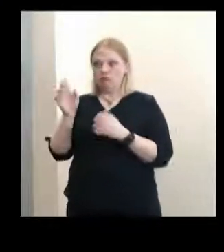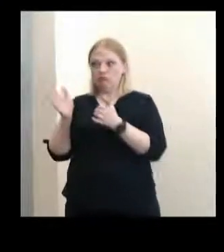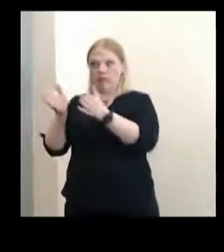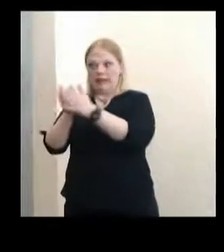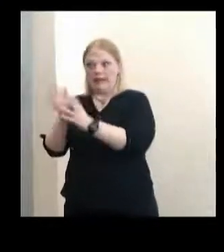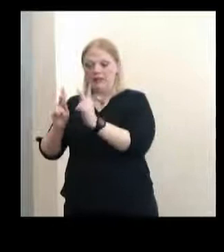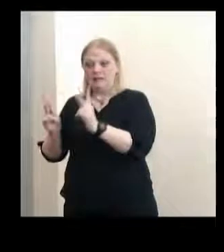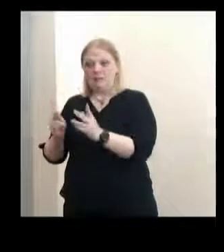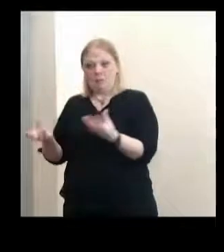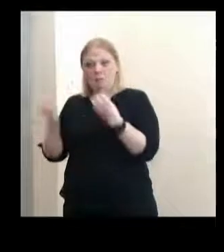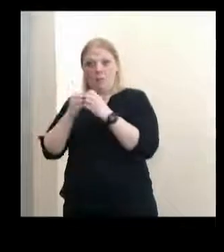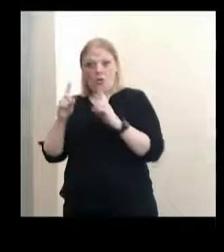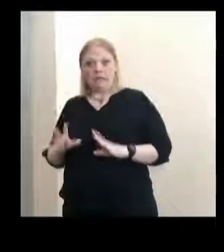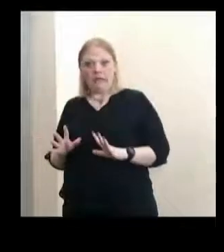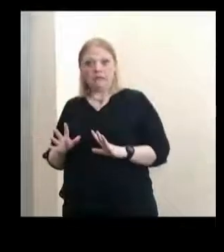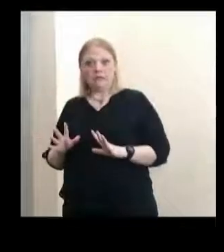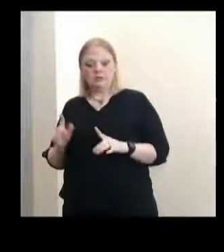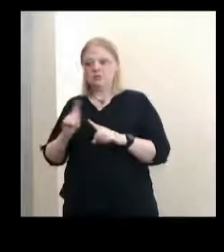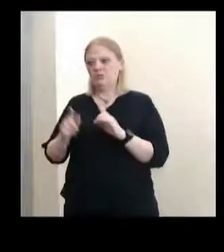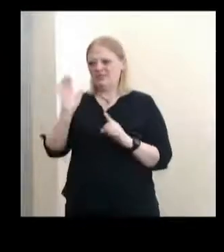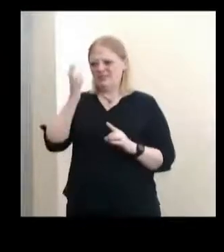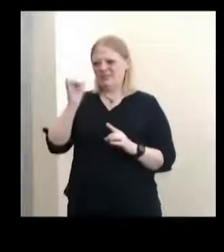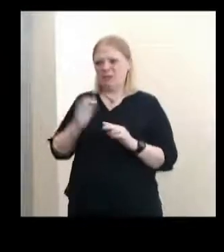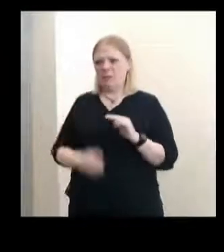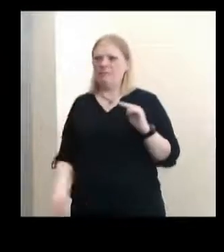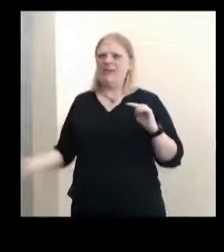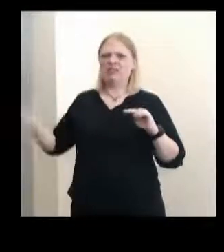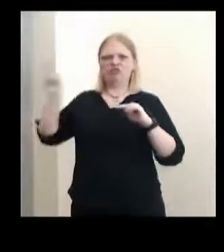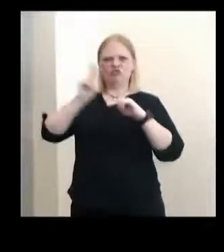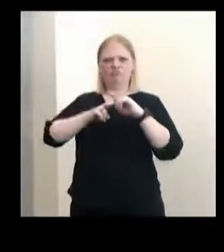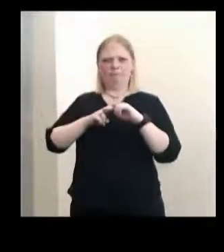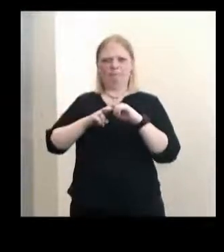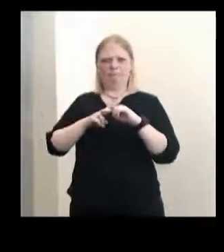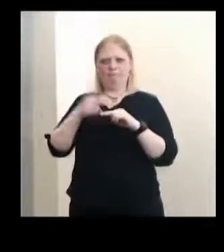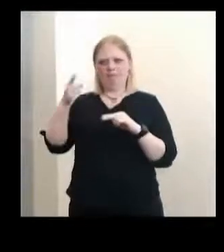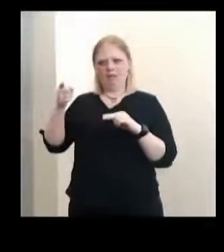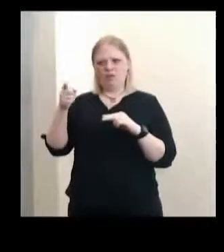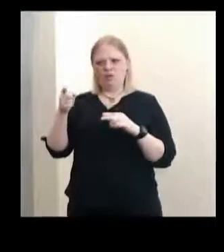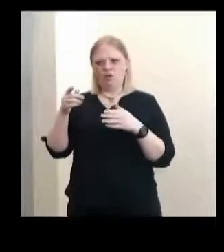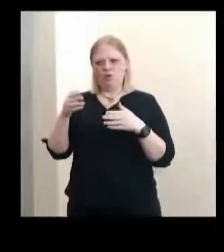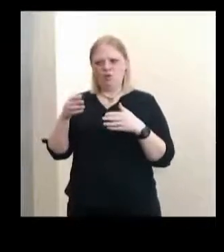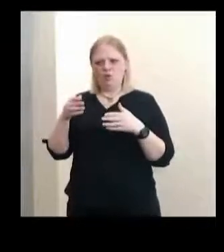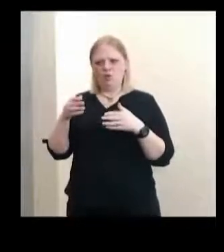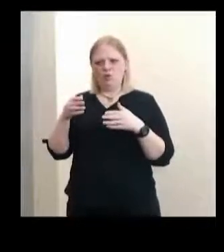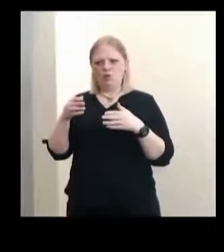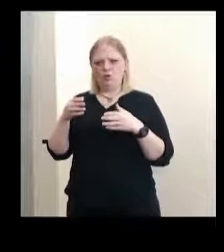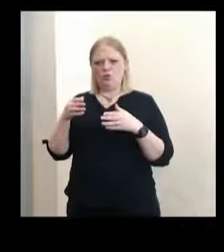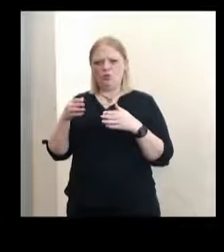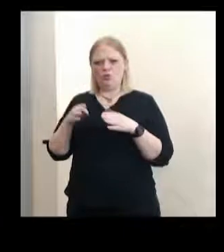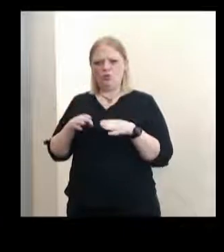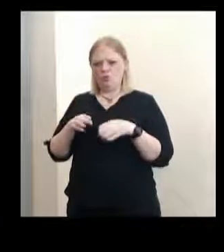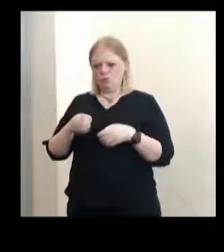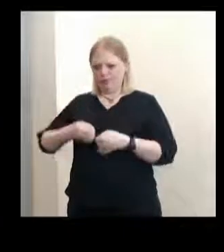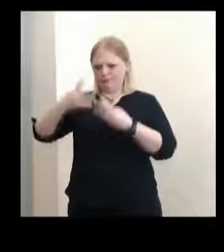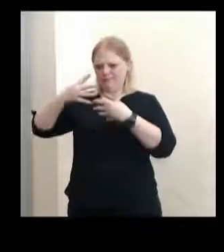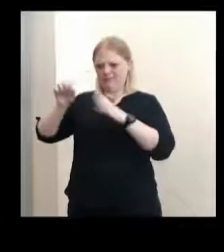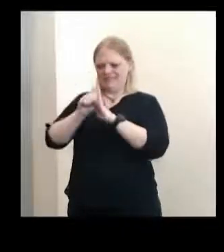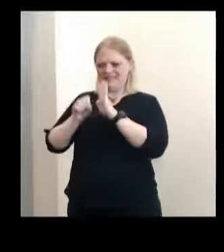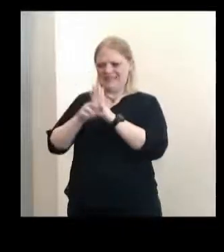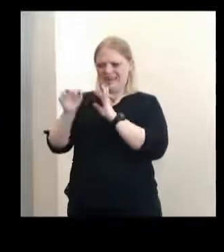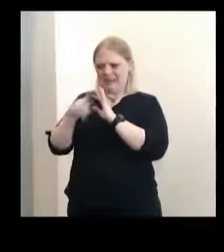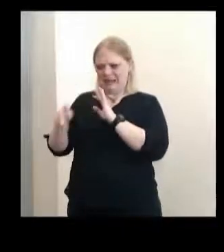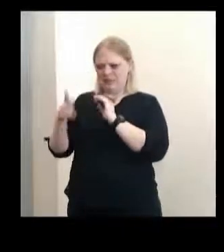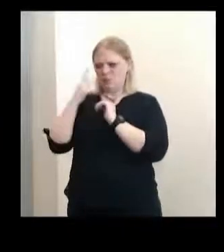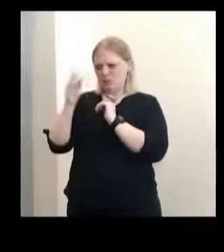getting tested last week, but it seems like there was a big jump, especially when you open up the state app and look at that percentage. I know you're switching to the